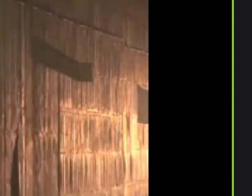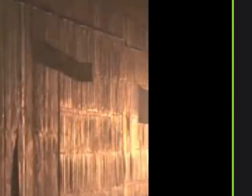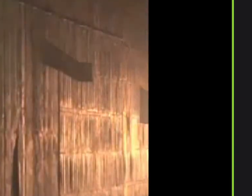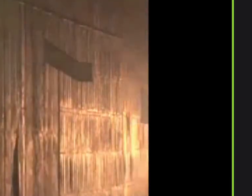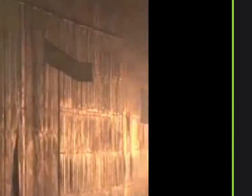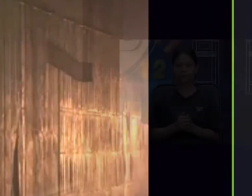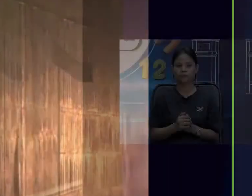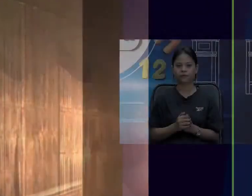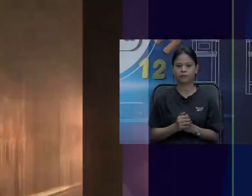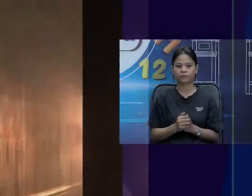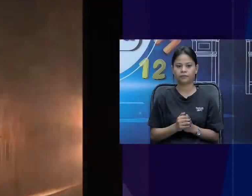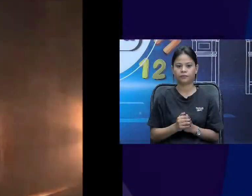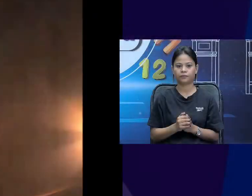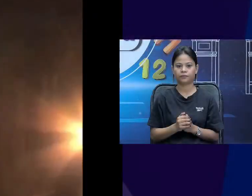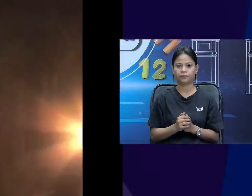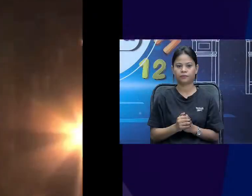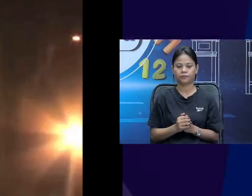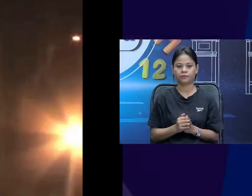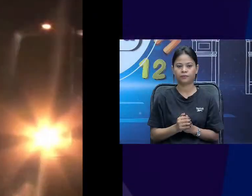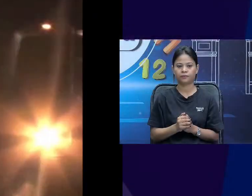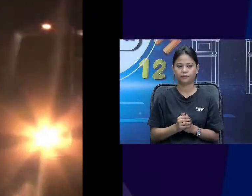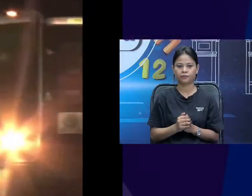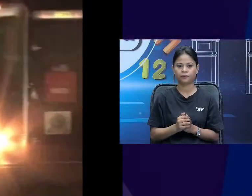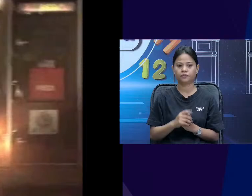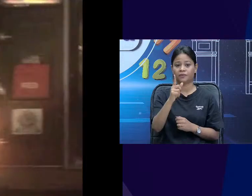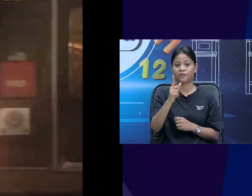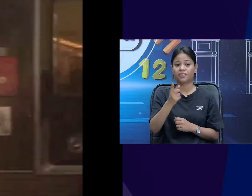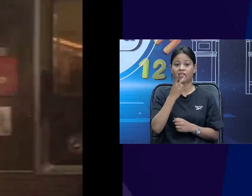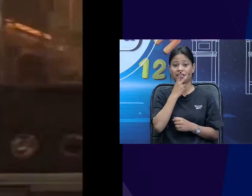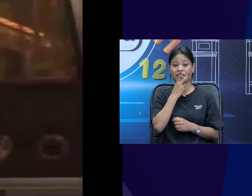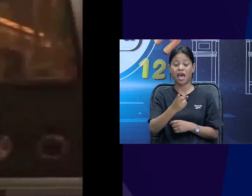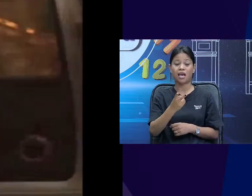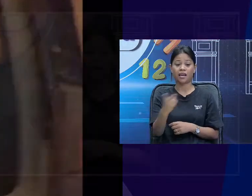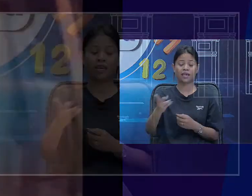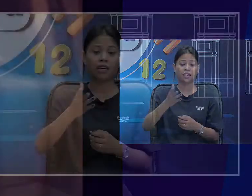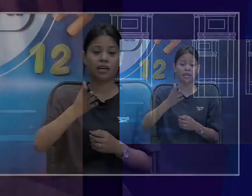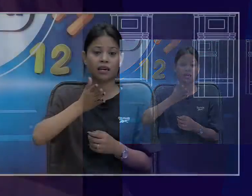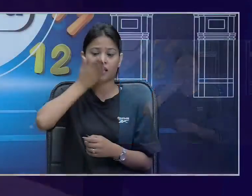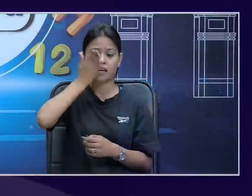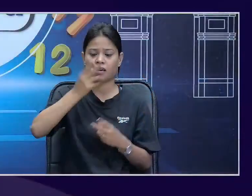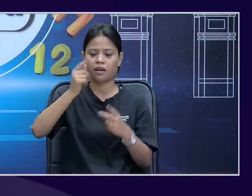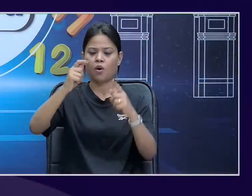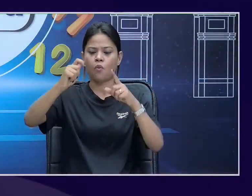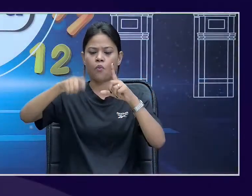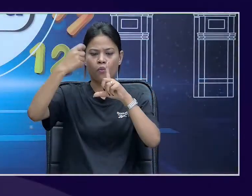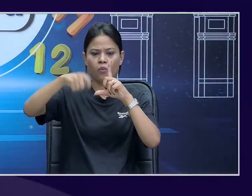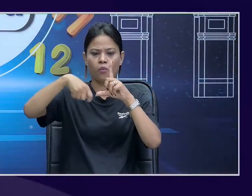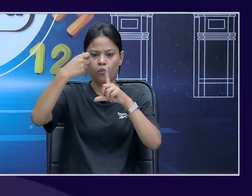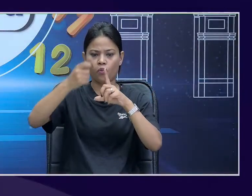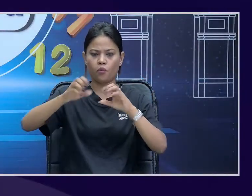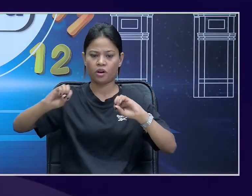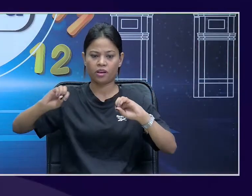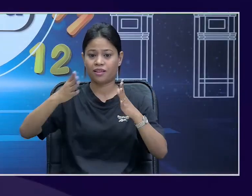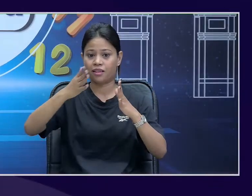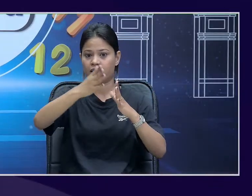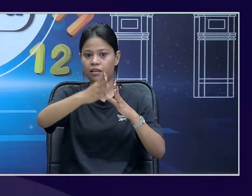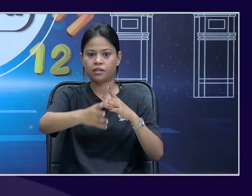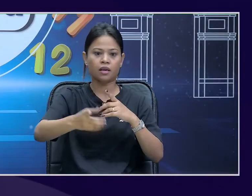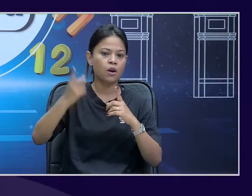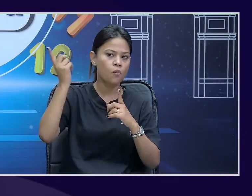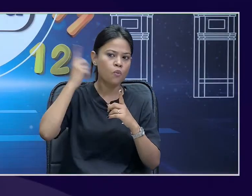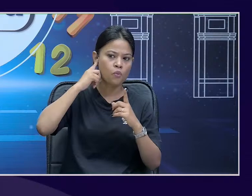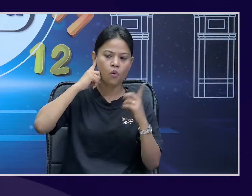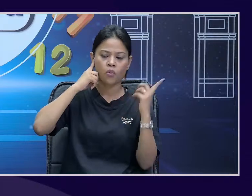Ma'am, actually, we were not able to hear you properly because of the train noise. Right? Could you please repeat what you said during the video?